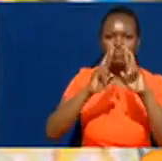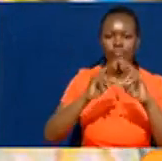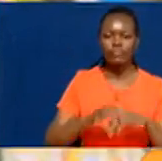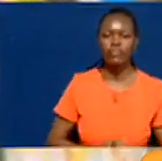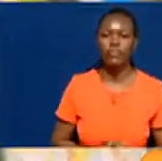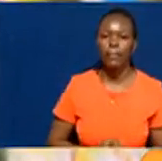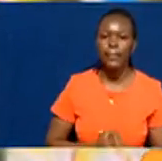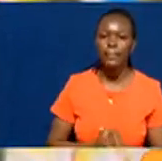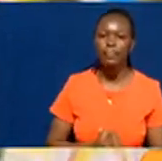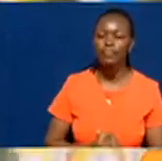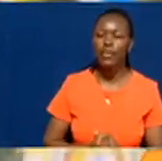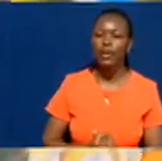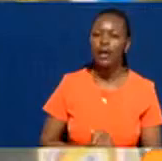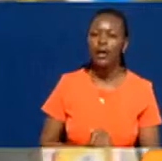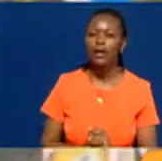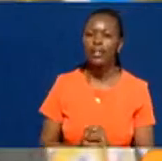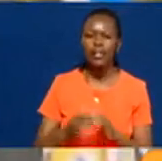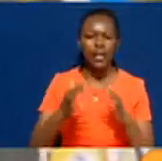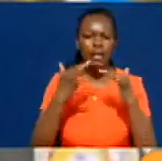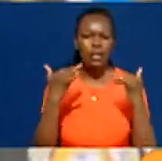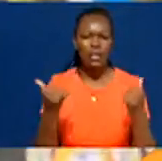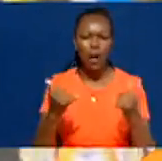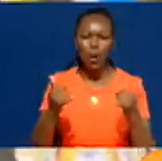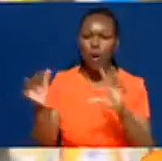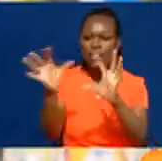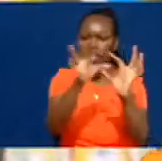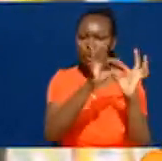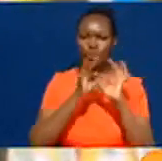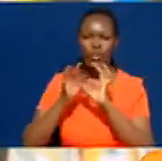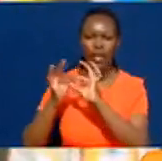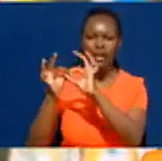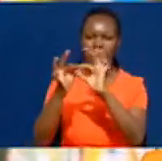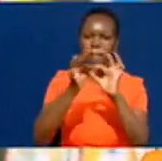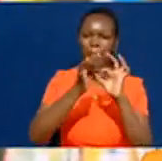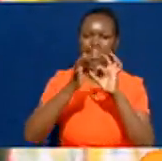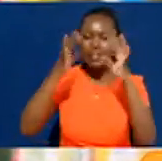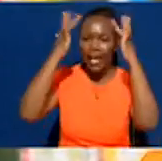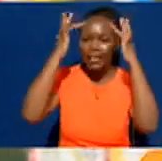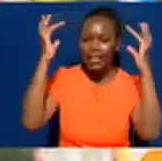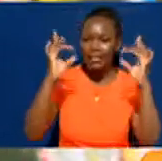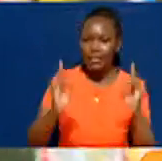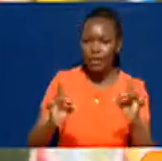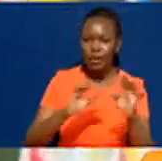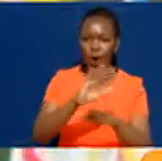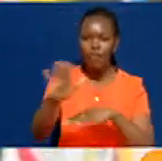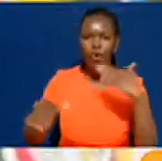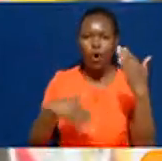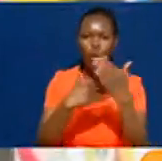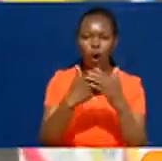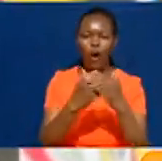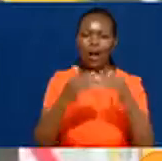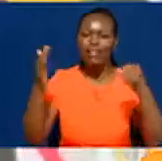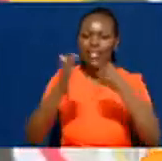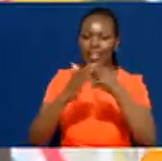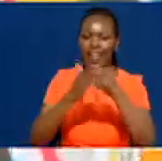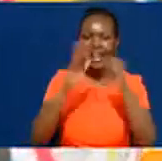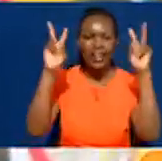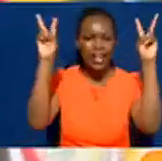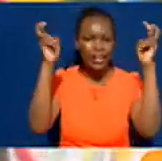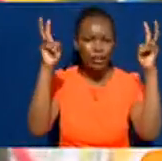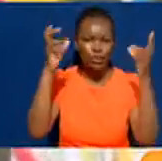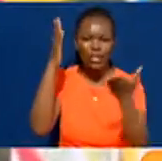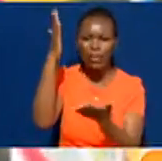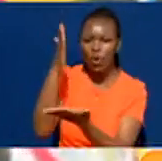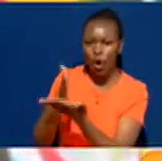The return of a unanimous decision on all the 9 issues